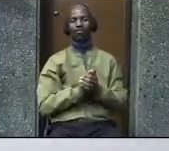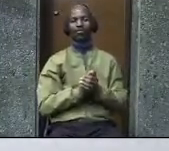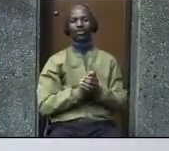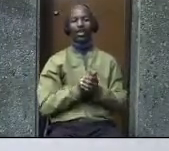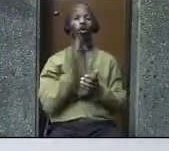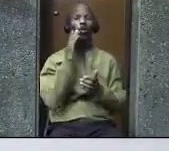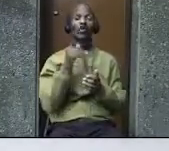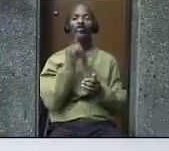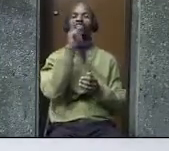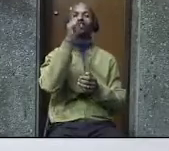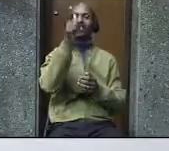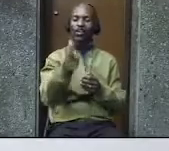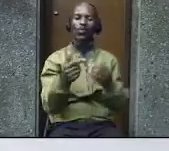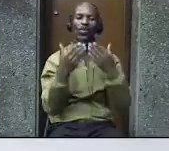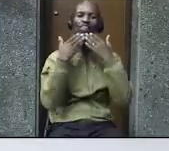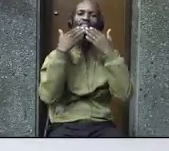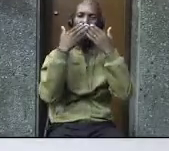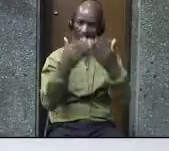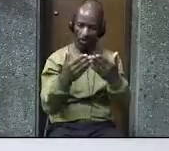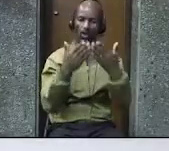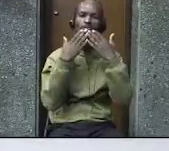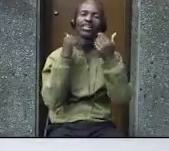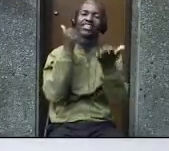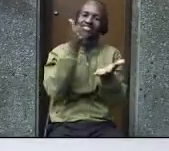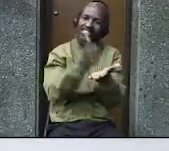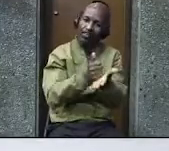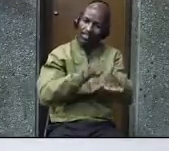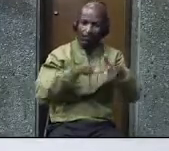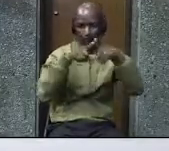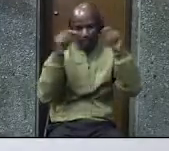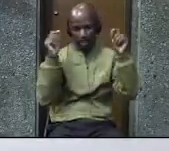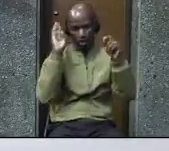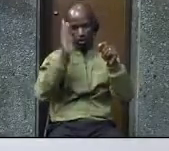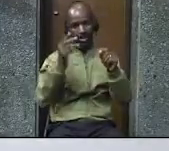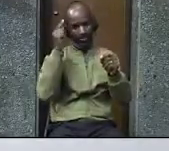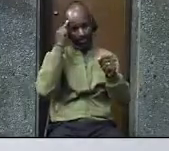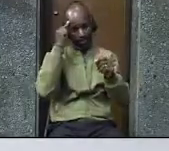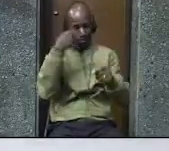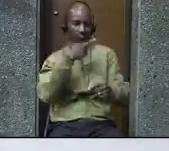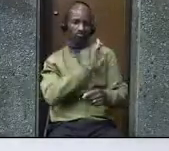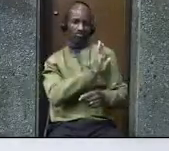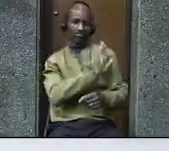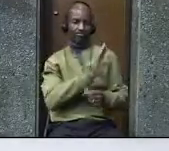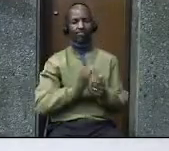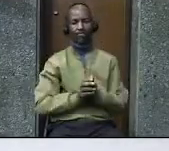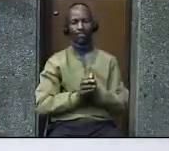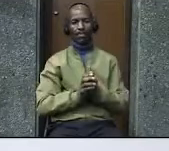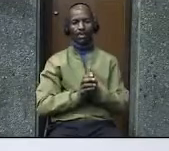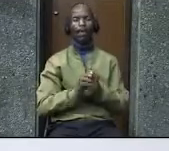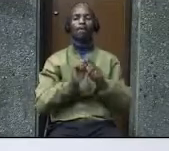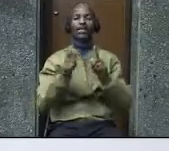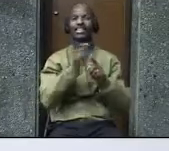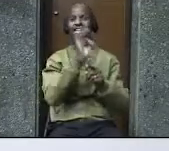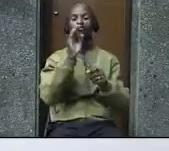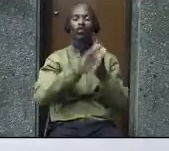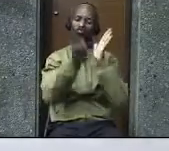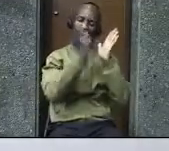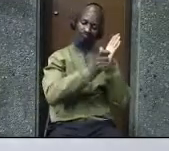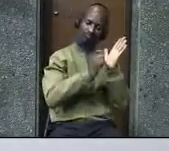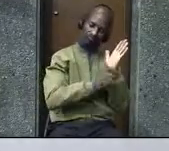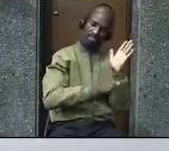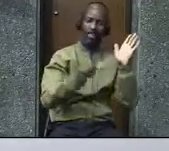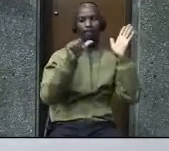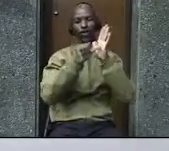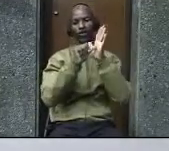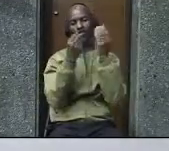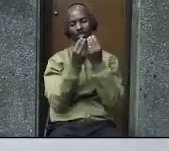And when they tell you that, thank you so much, please sit down, your time is up, you will think we are very rude. And if you have written your points